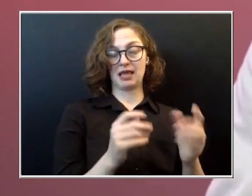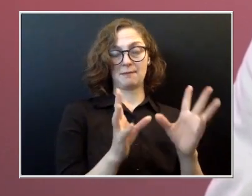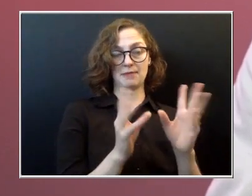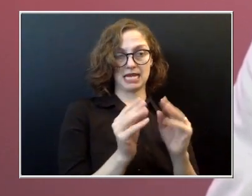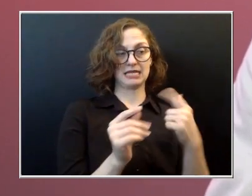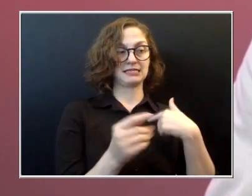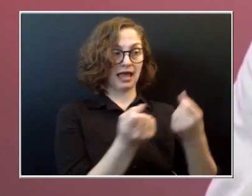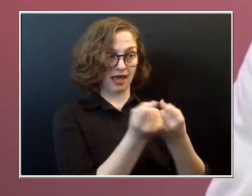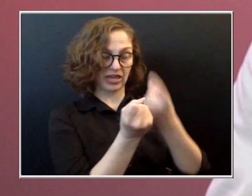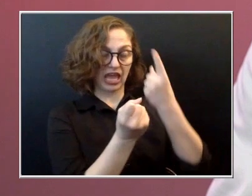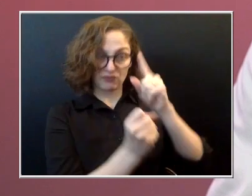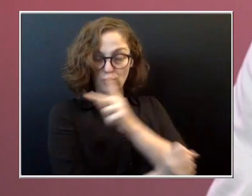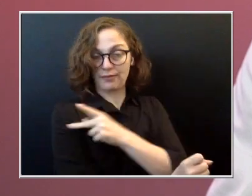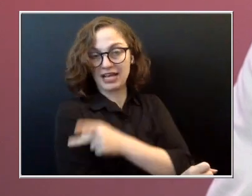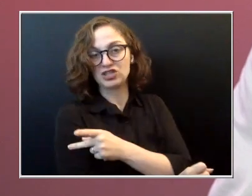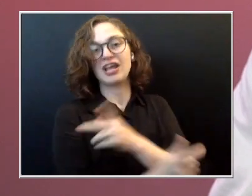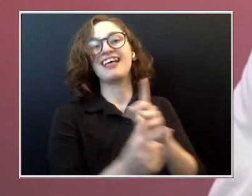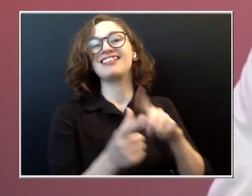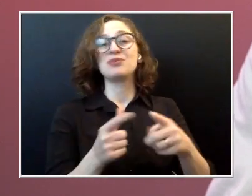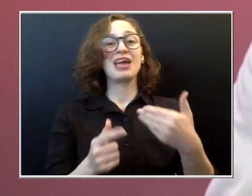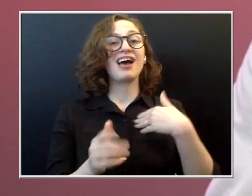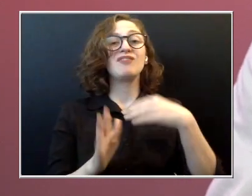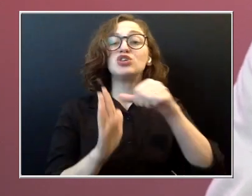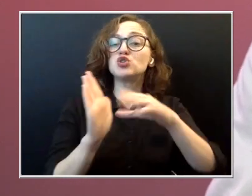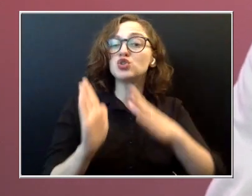our nurse practitioners, it's our